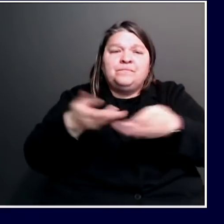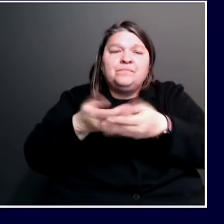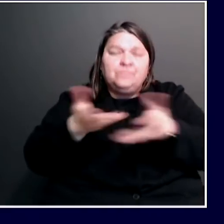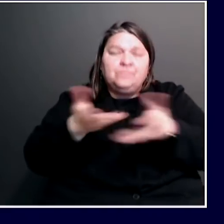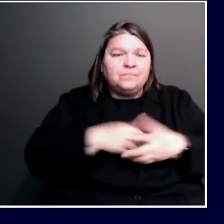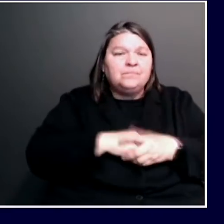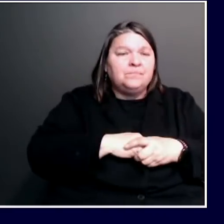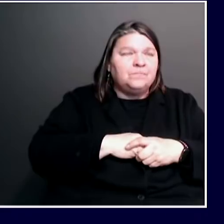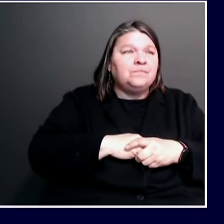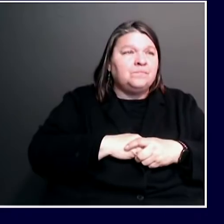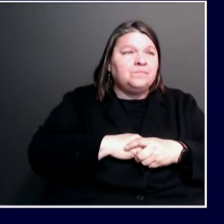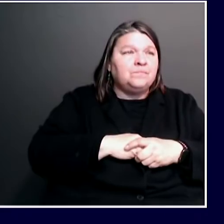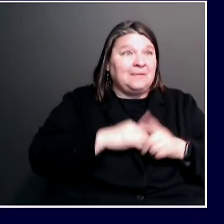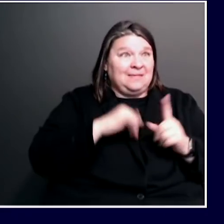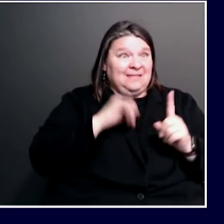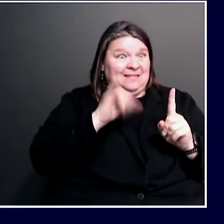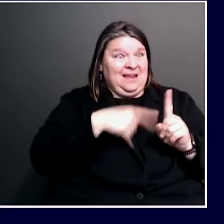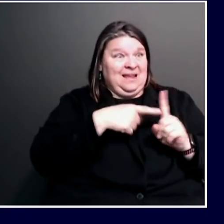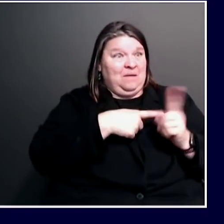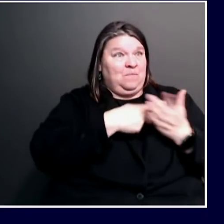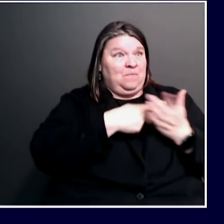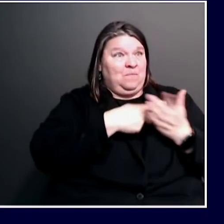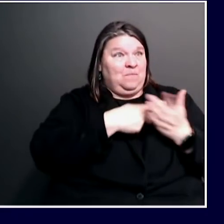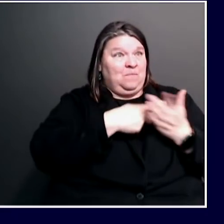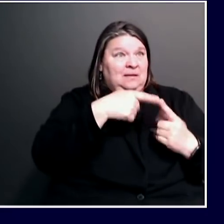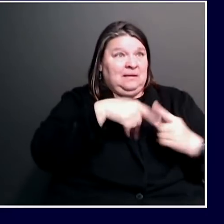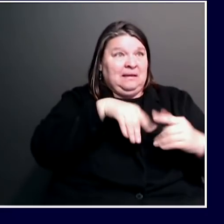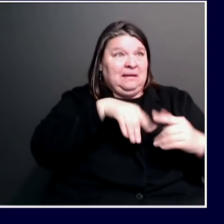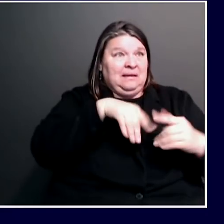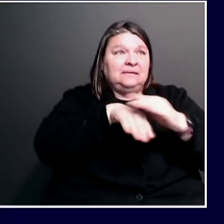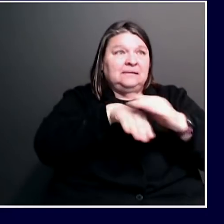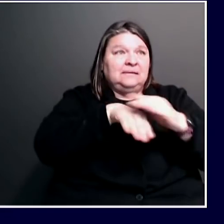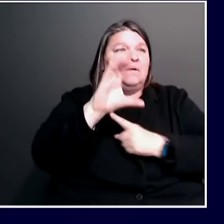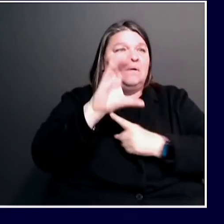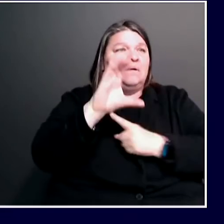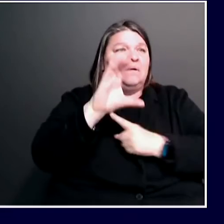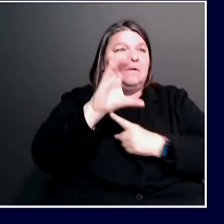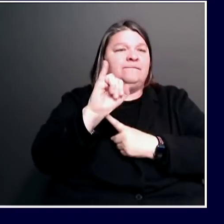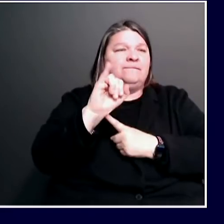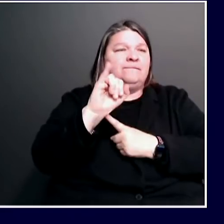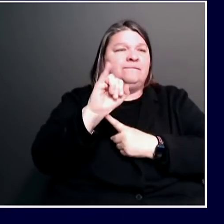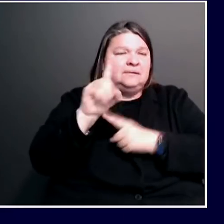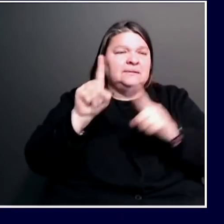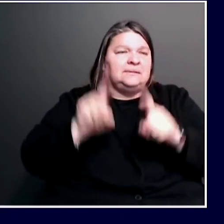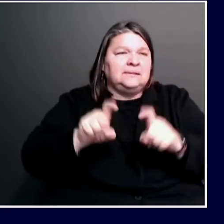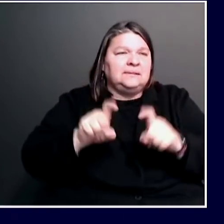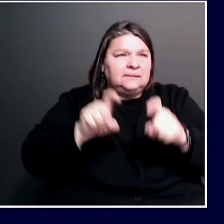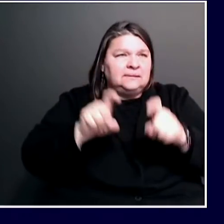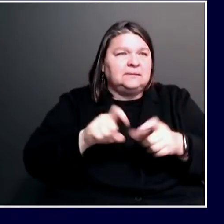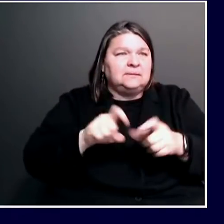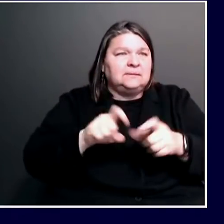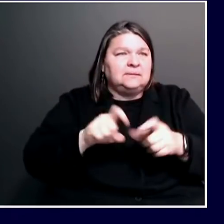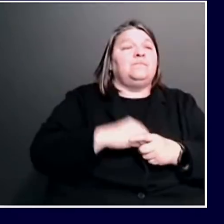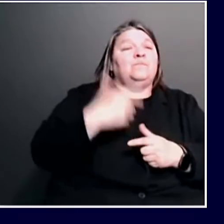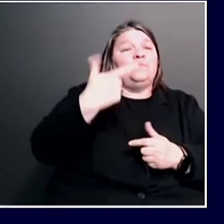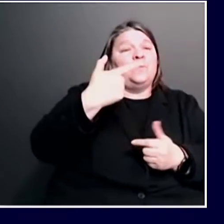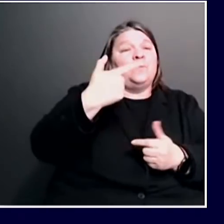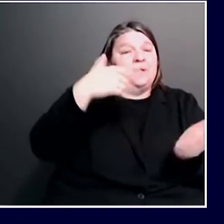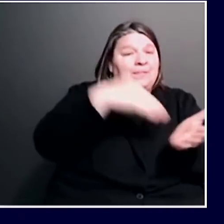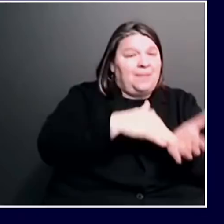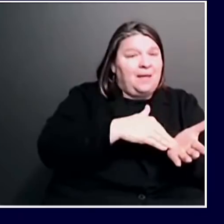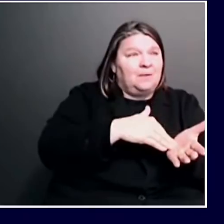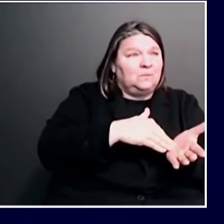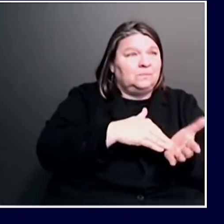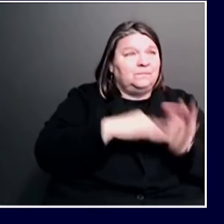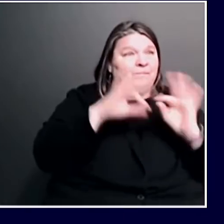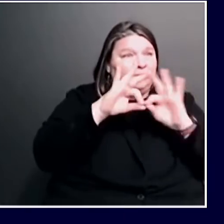Through Project Access COVID Tests, 25,000 Maine households will receive 5 at-home rapid